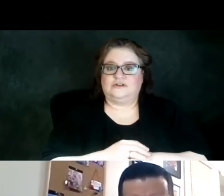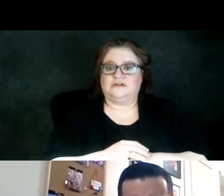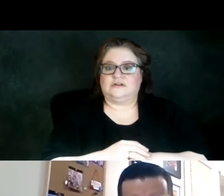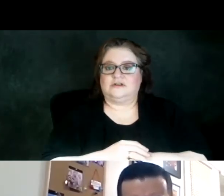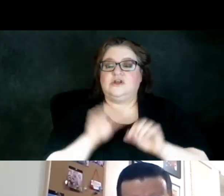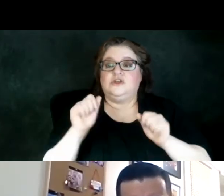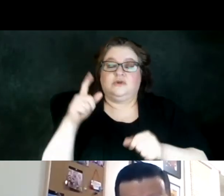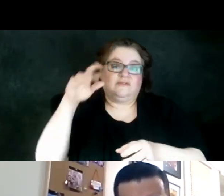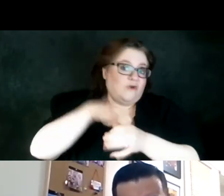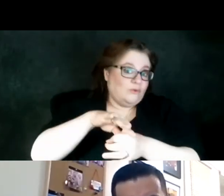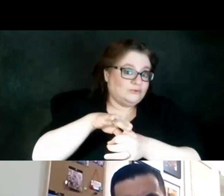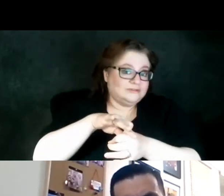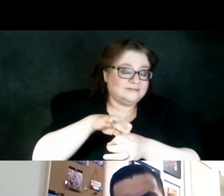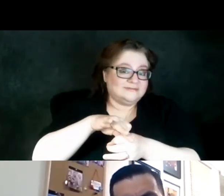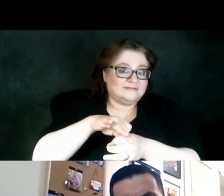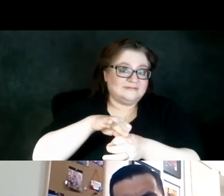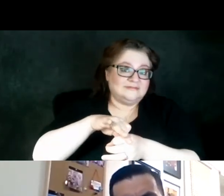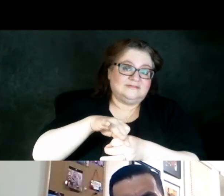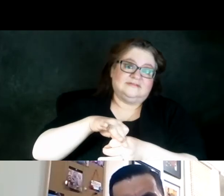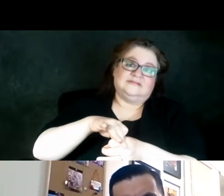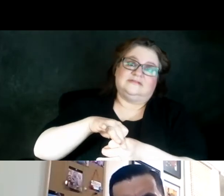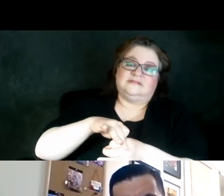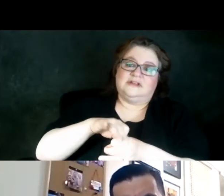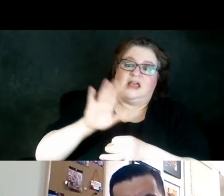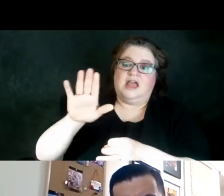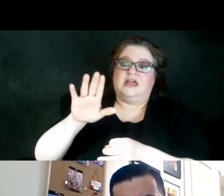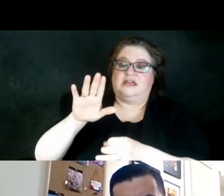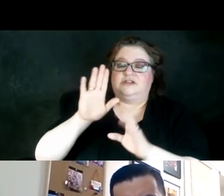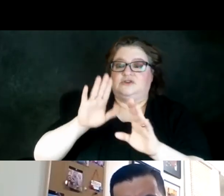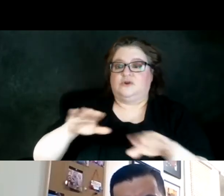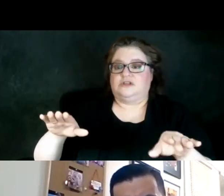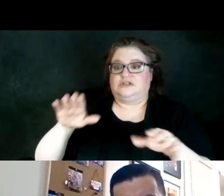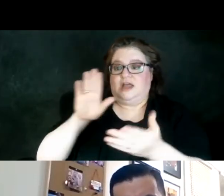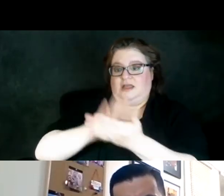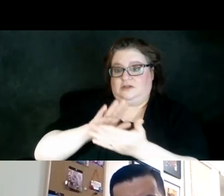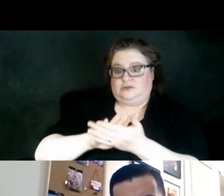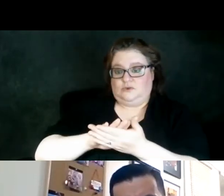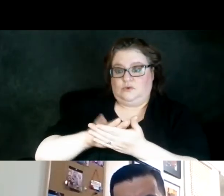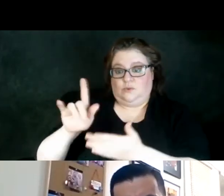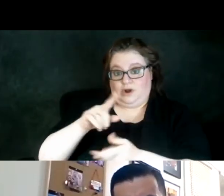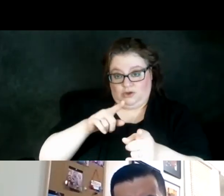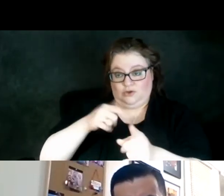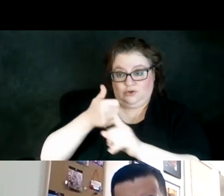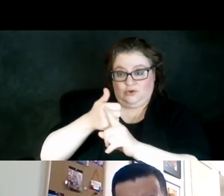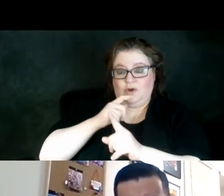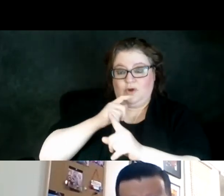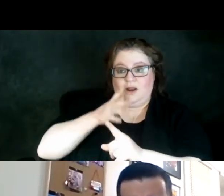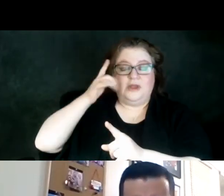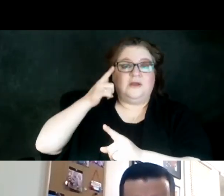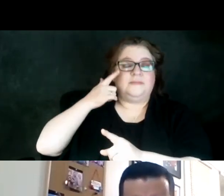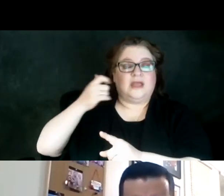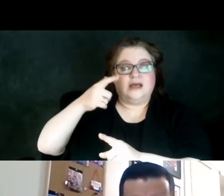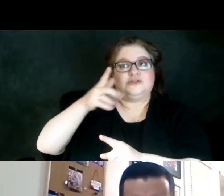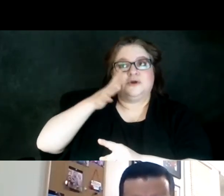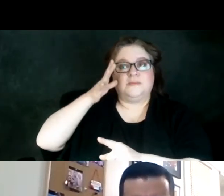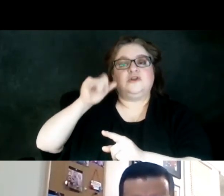can vote at your child's school where you are a parent. Because you are a parent, you are eligible